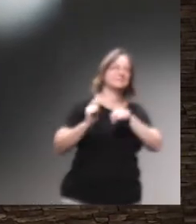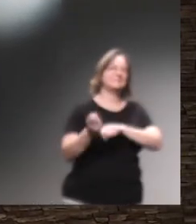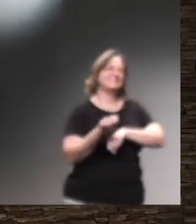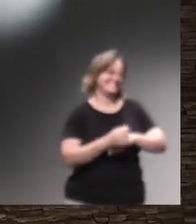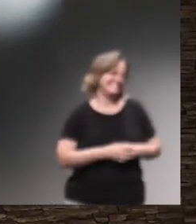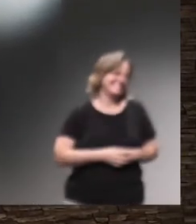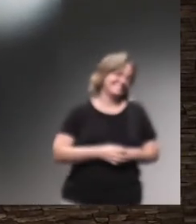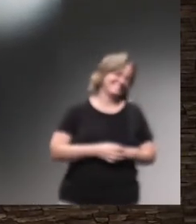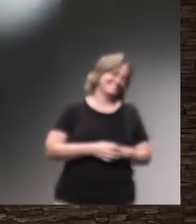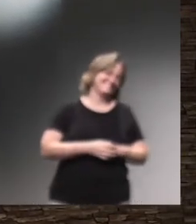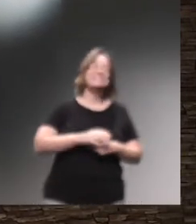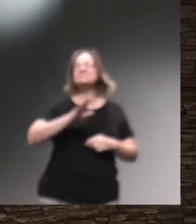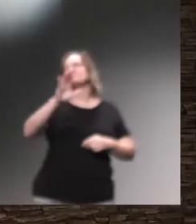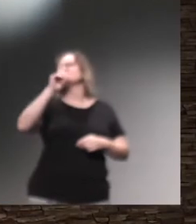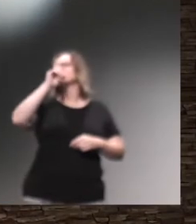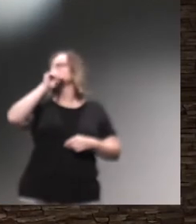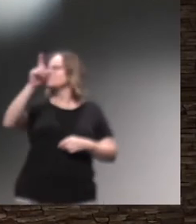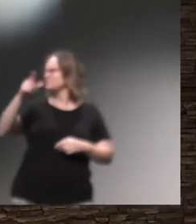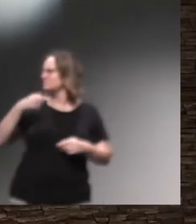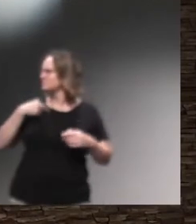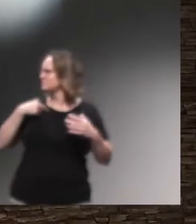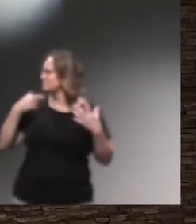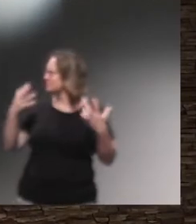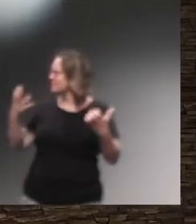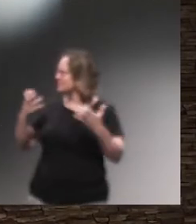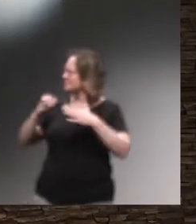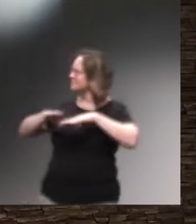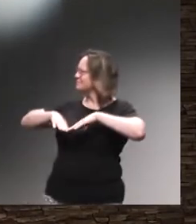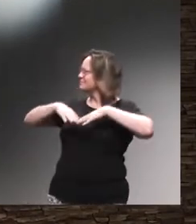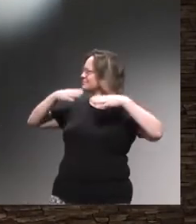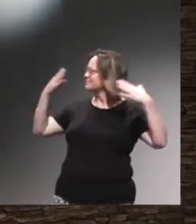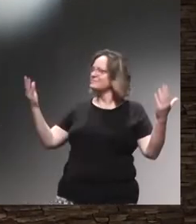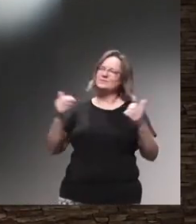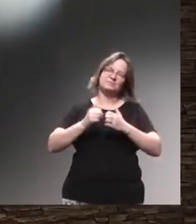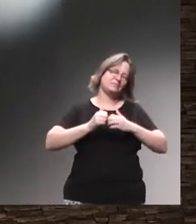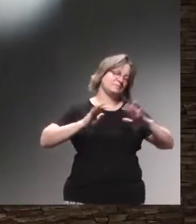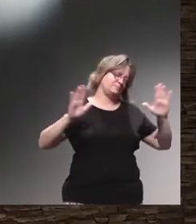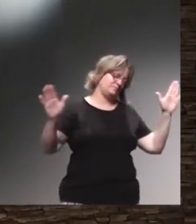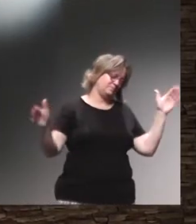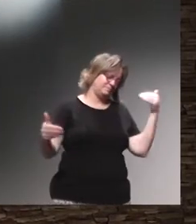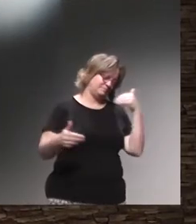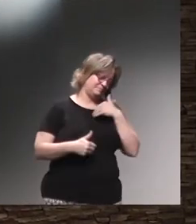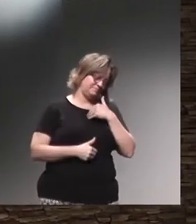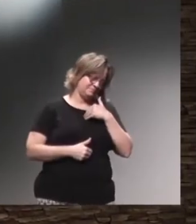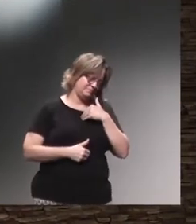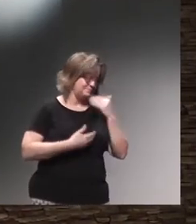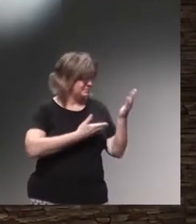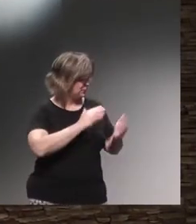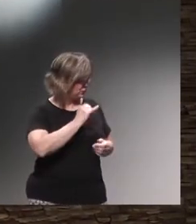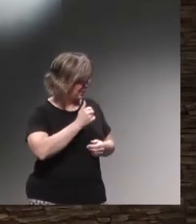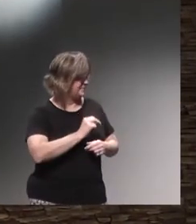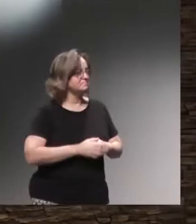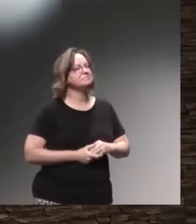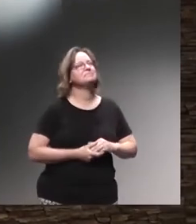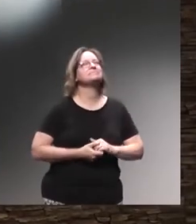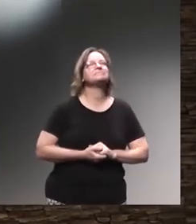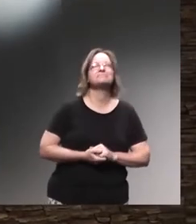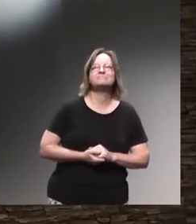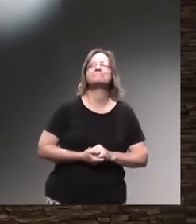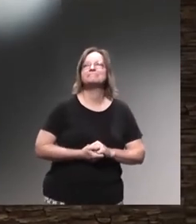of Fred and his tea time, why don't you open us in prayer? Okay. Let's do that. And so I invite you now